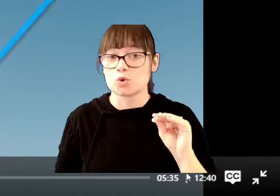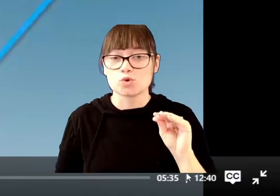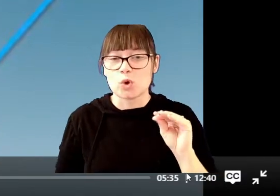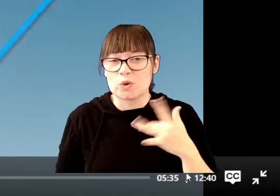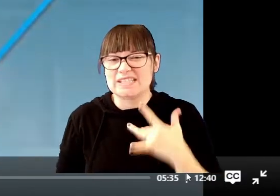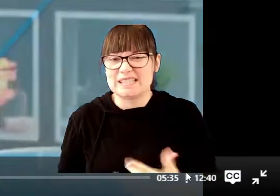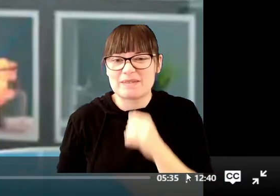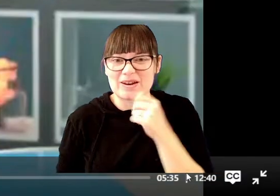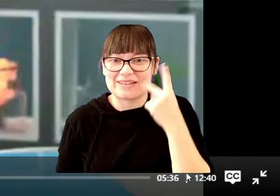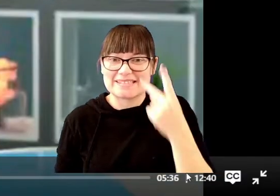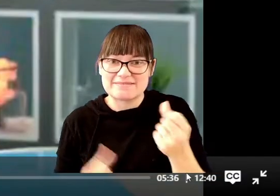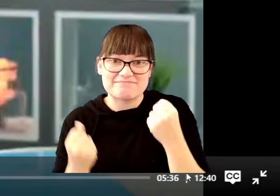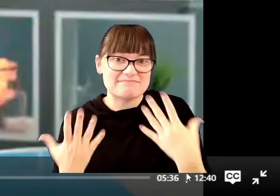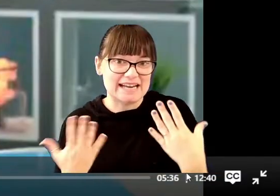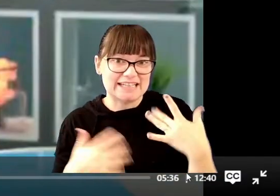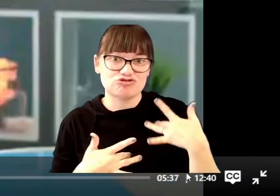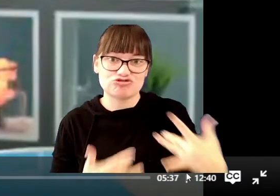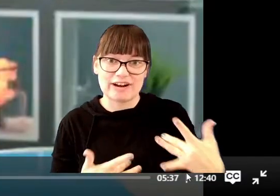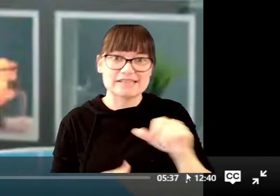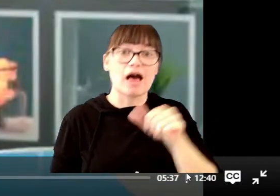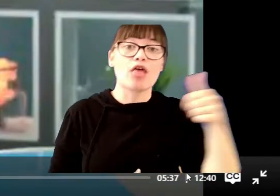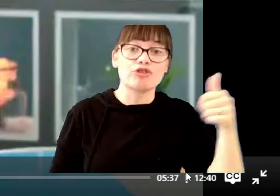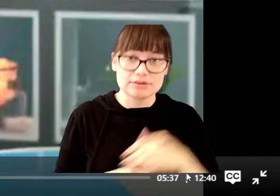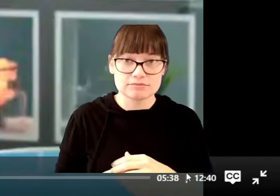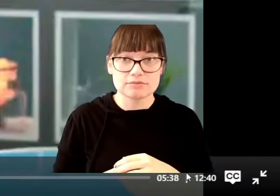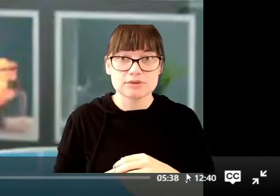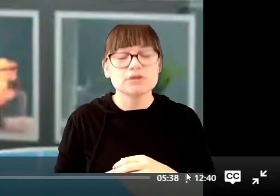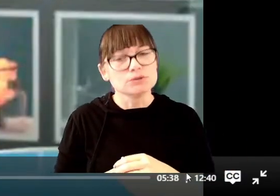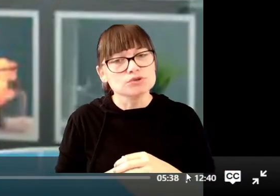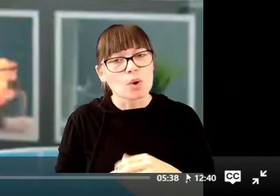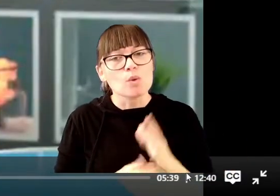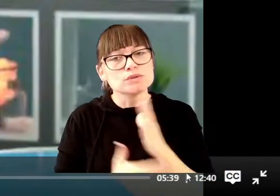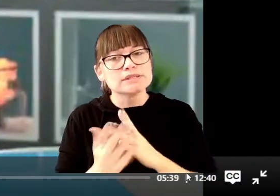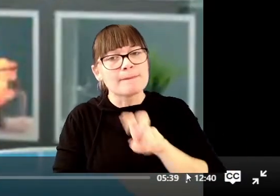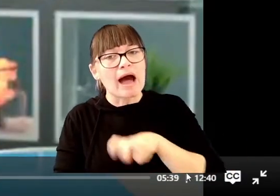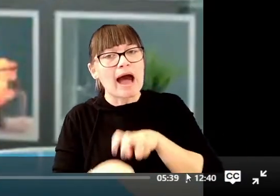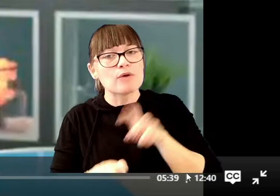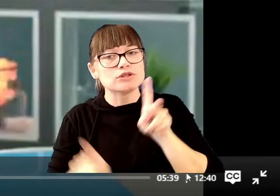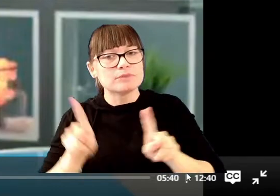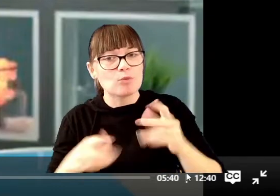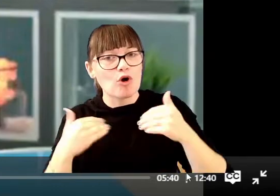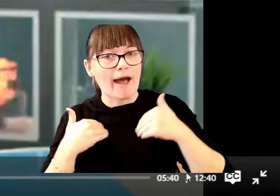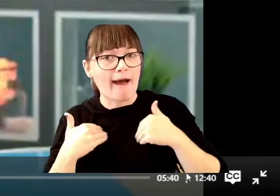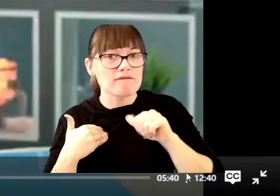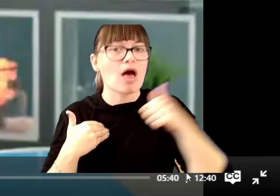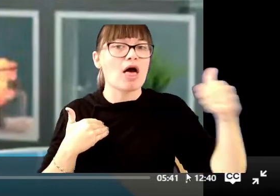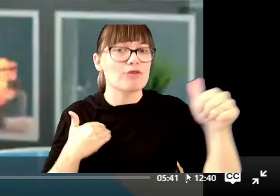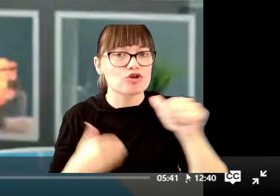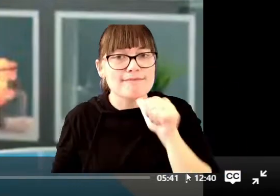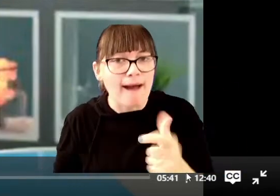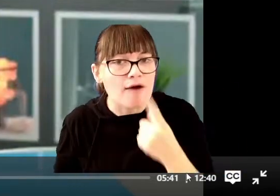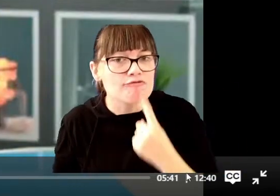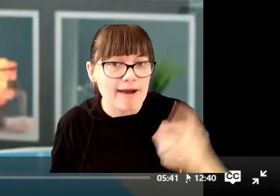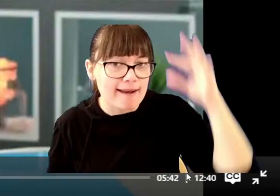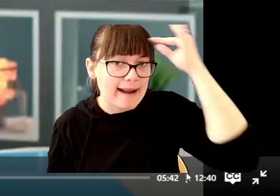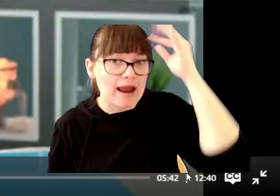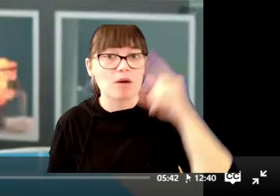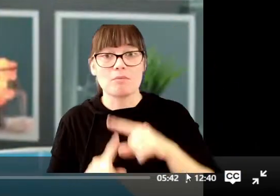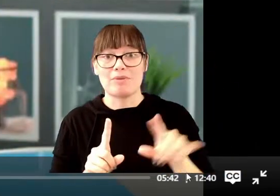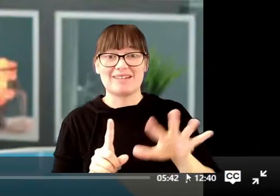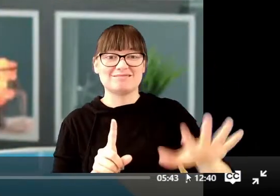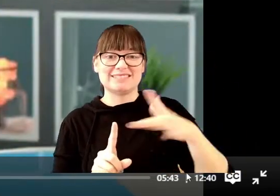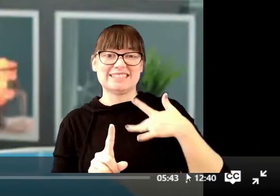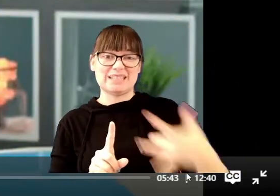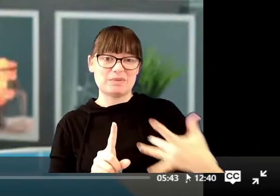lot of the different traits. It doesn't mean that there's not Irish people that don't have red hair. I'm just saying in an environment like that or in a place like that, you're going to see a lot more of it.